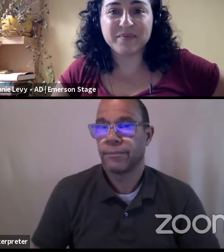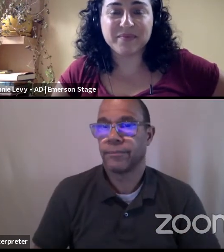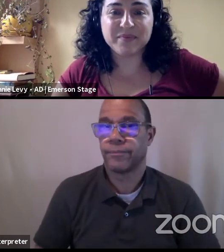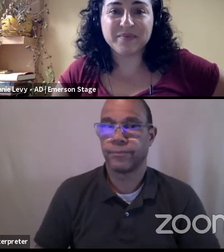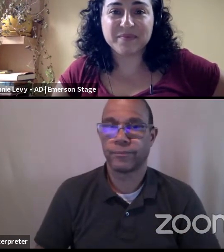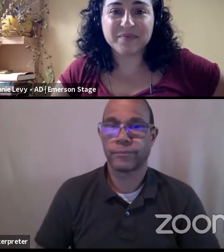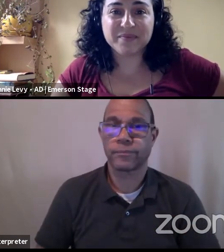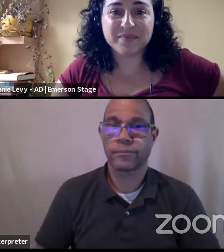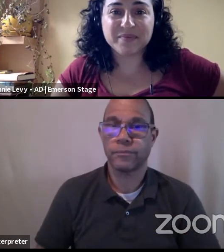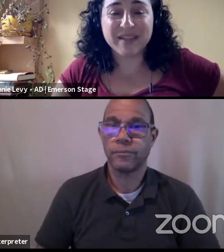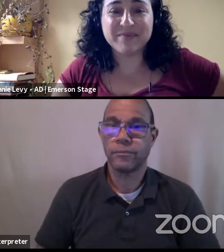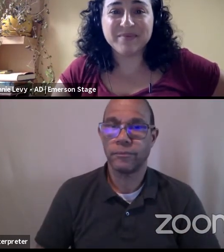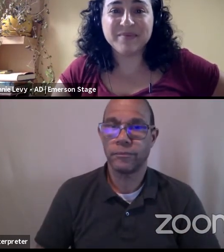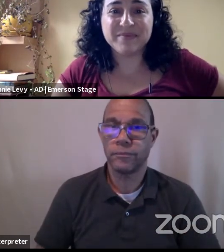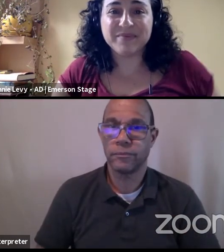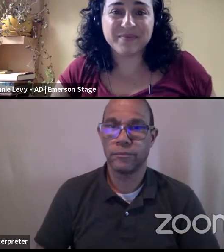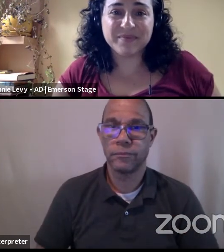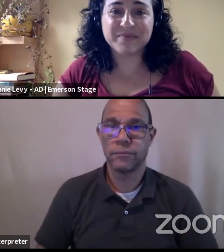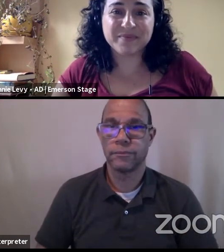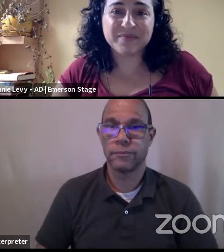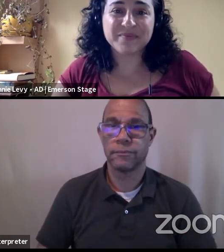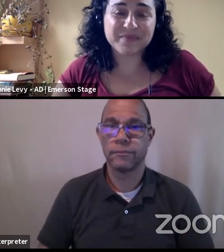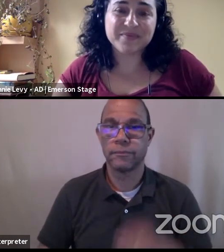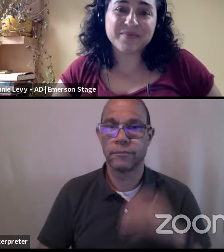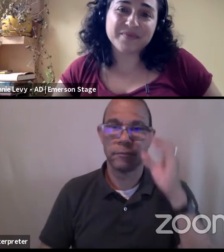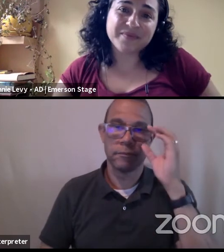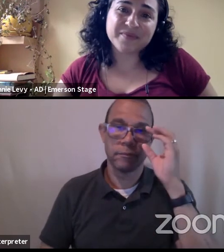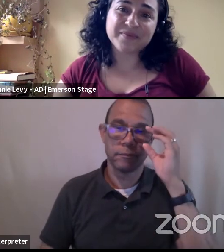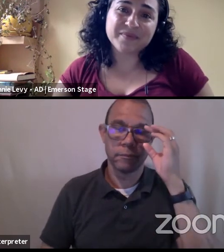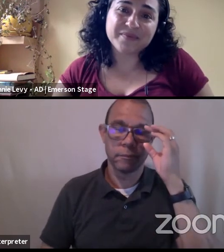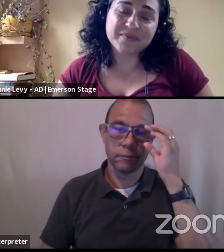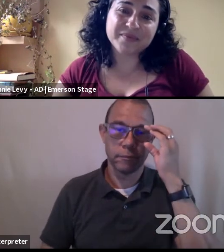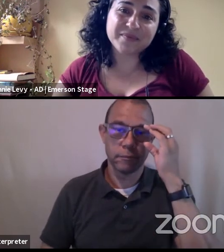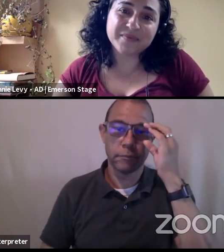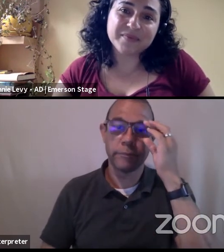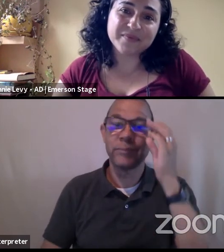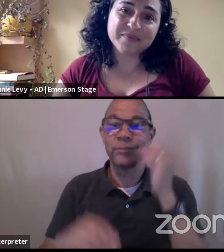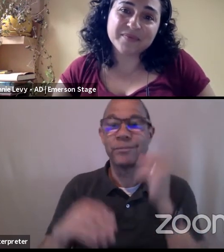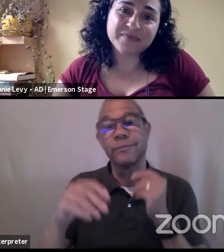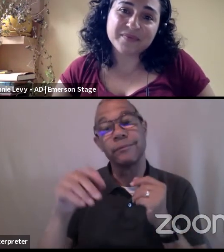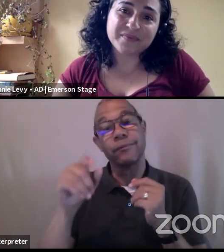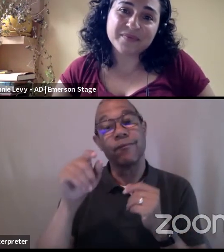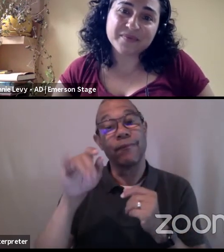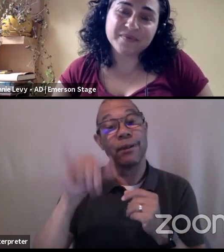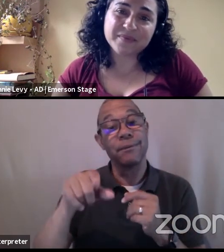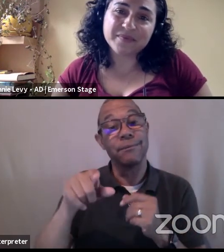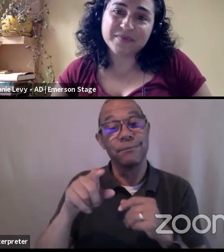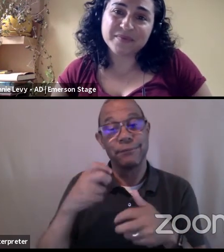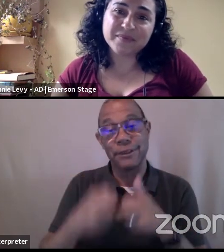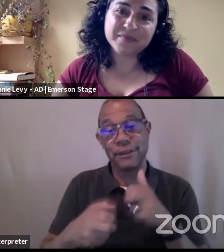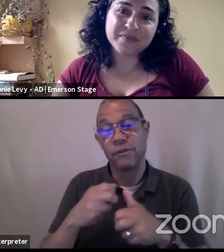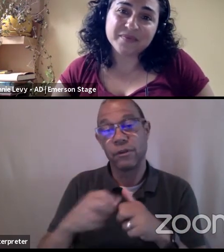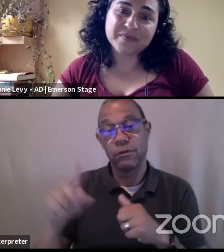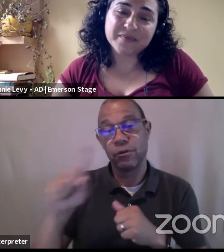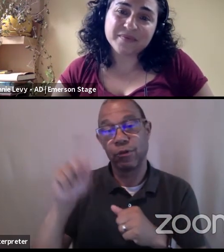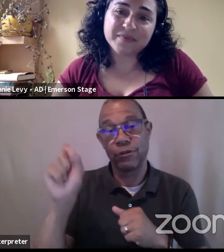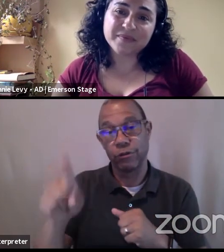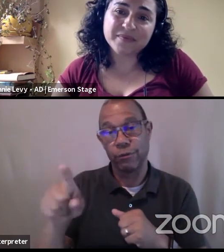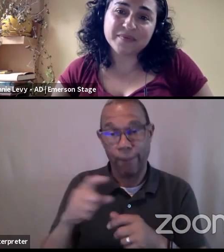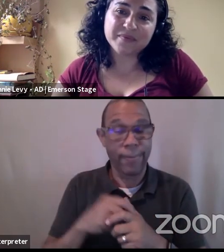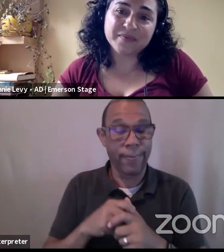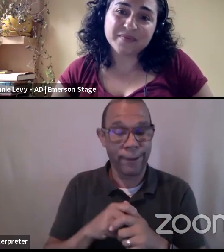It's a difficult question. I, I, I don't know. I don't know what it needs to do. I think what theater needs to